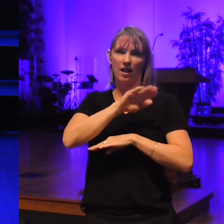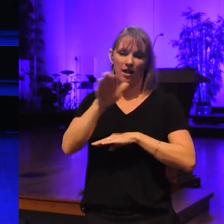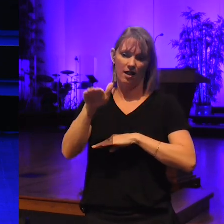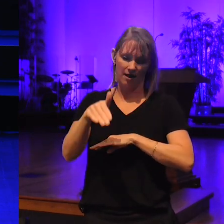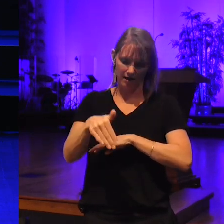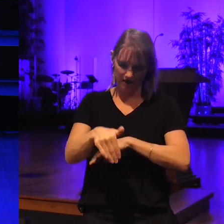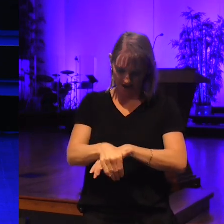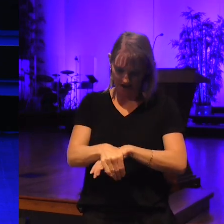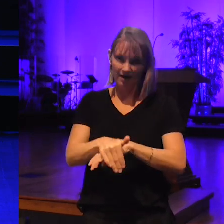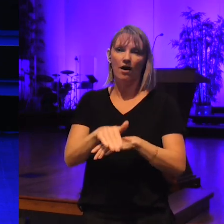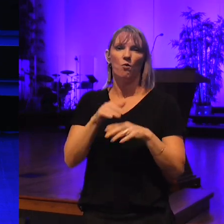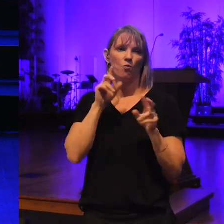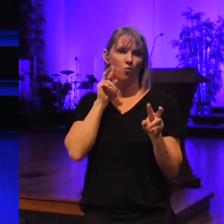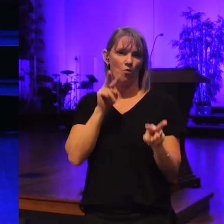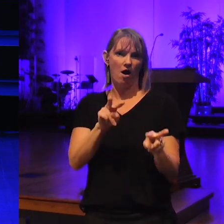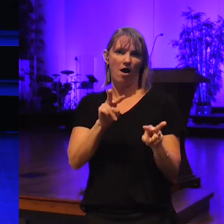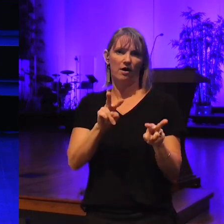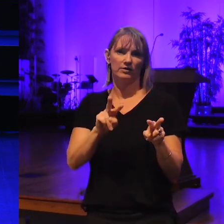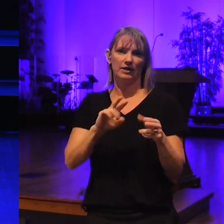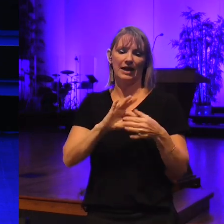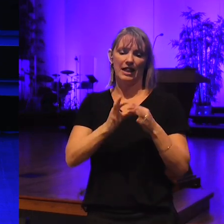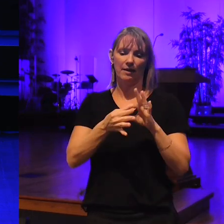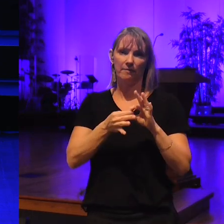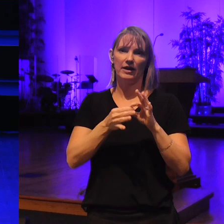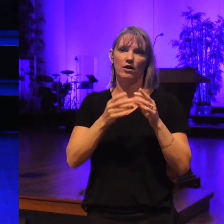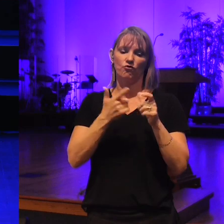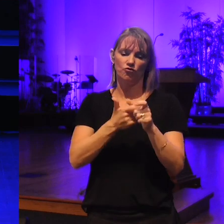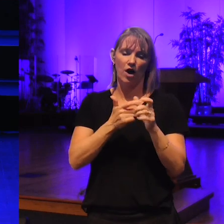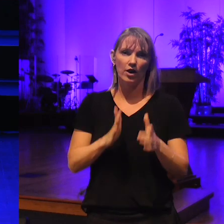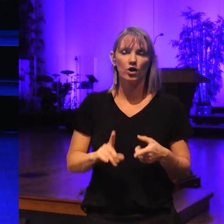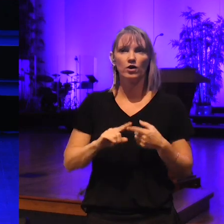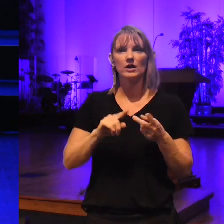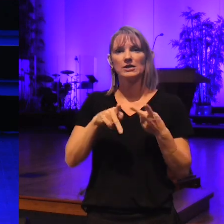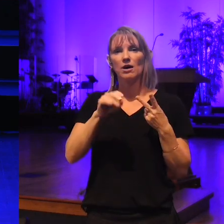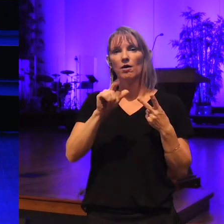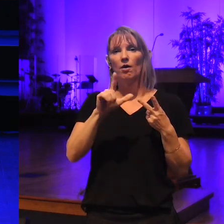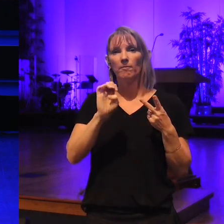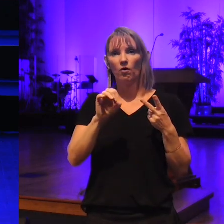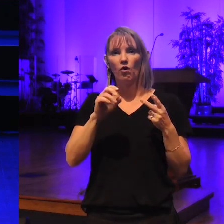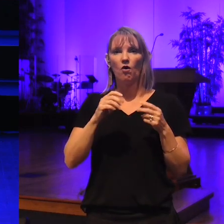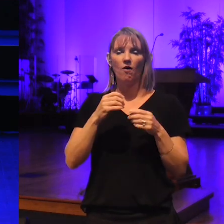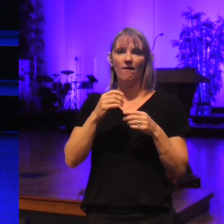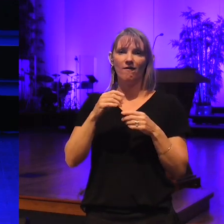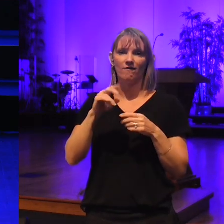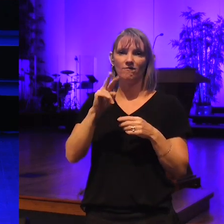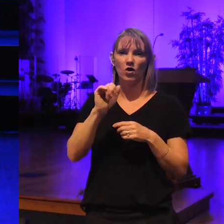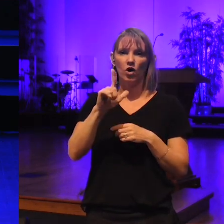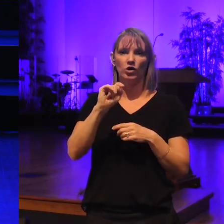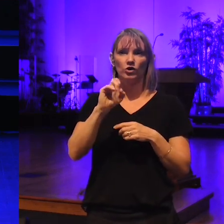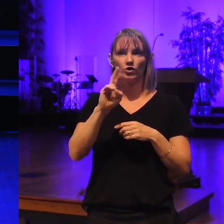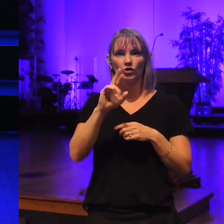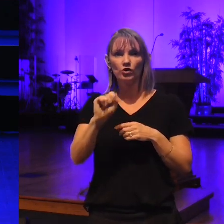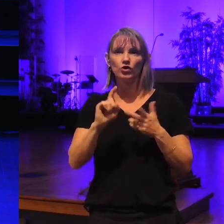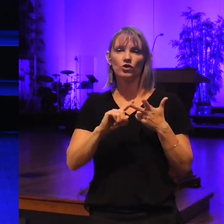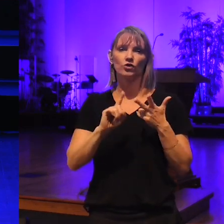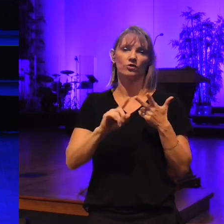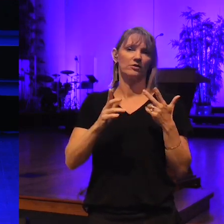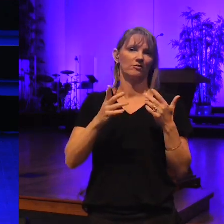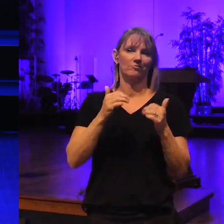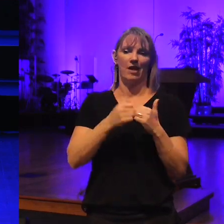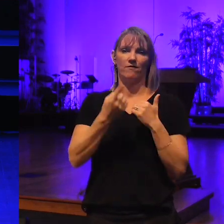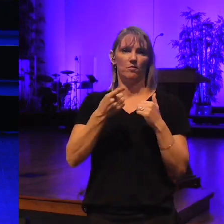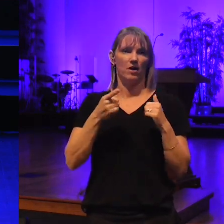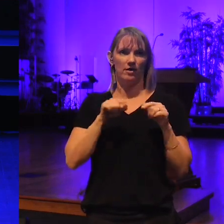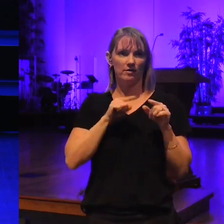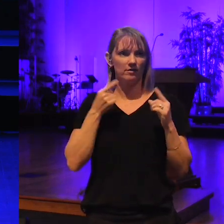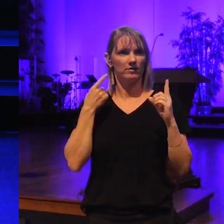these Olympian runners and pole vaulters and jumpers and everybody move